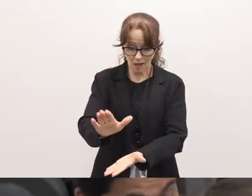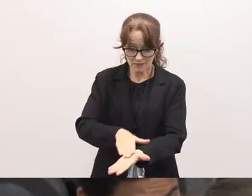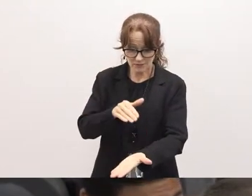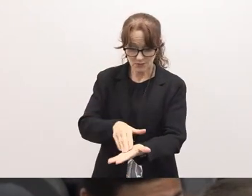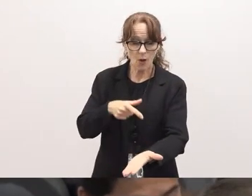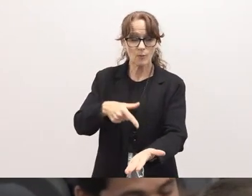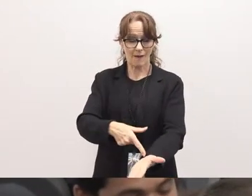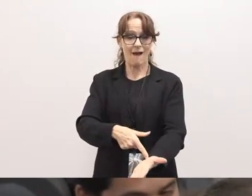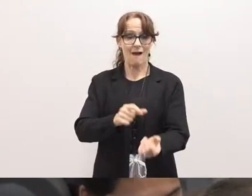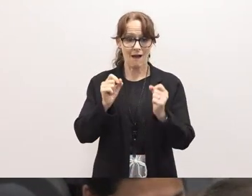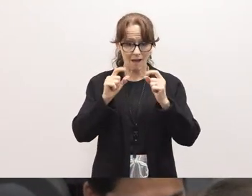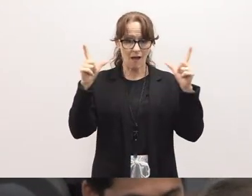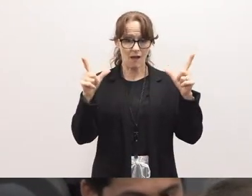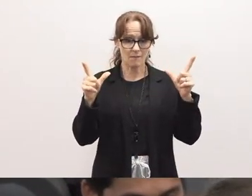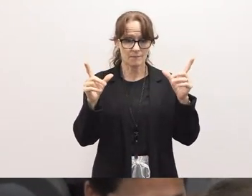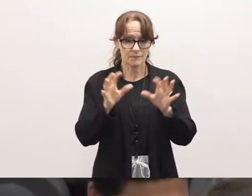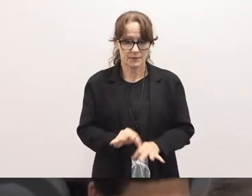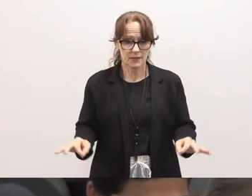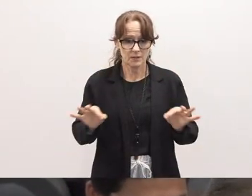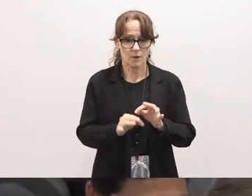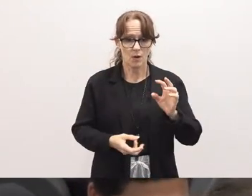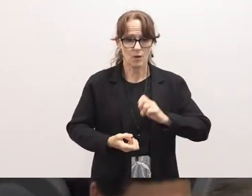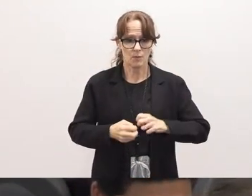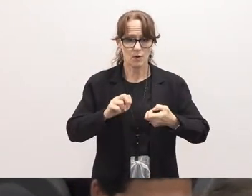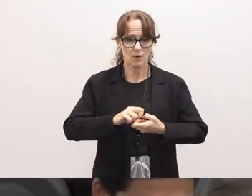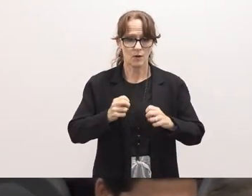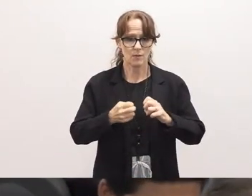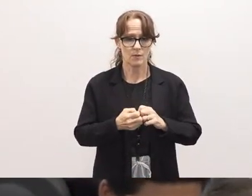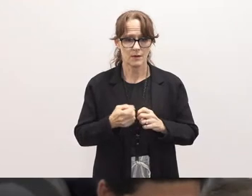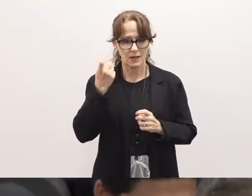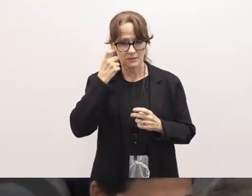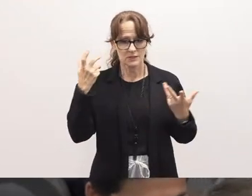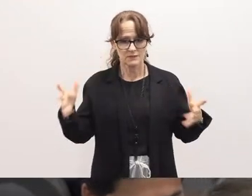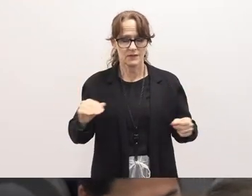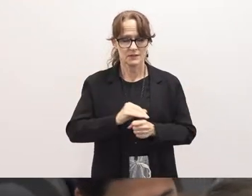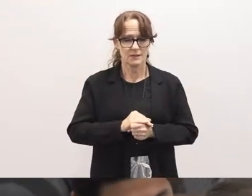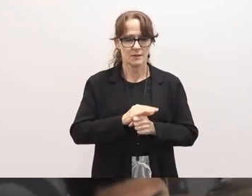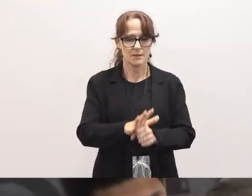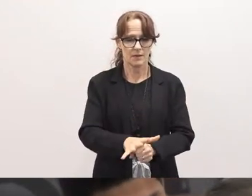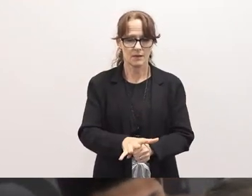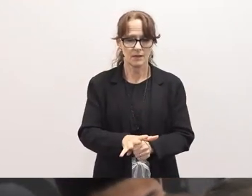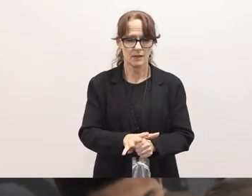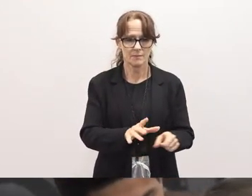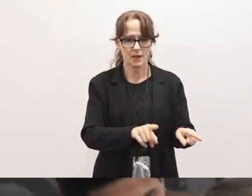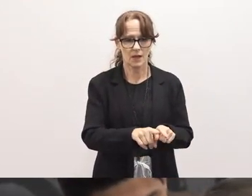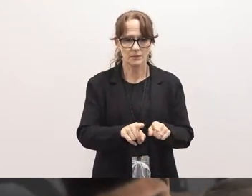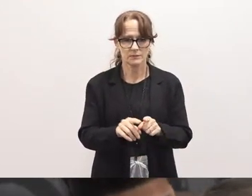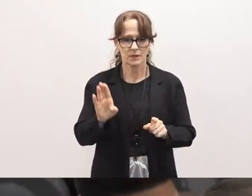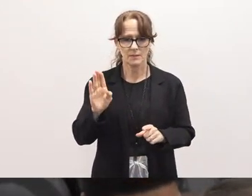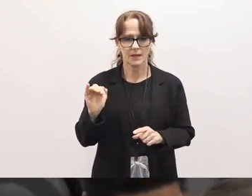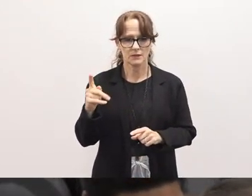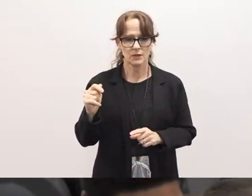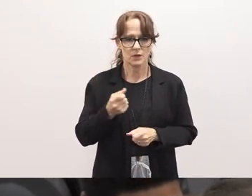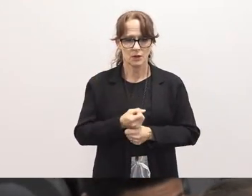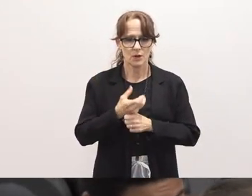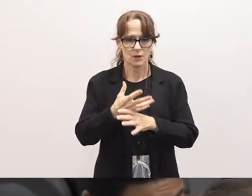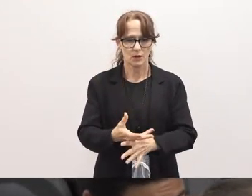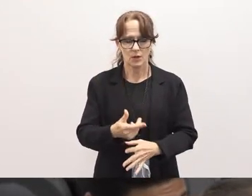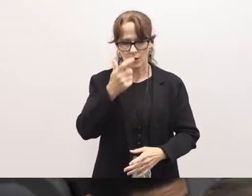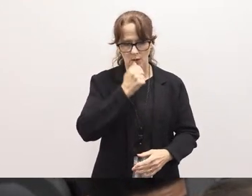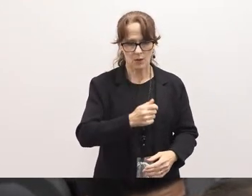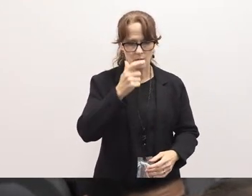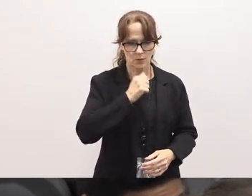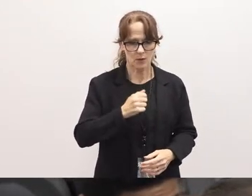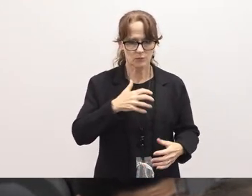restroom, and this is a critical problem. We've just come back from a pandemic, but besides that, bacteria can cause everything from colds